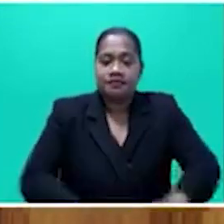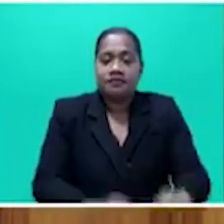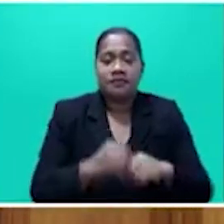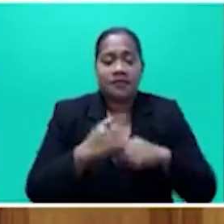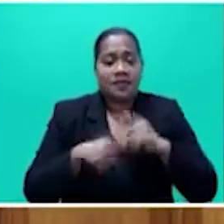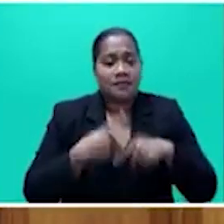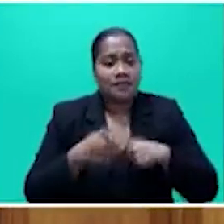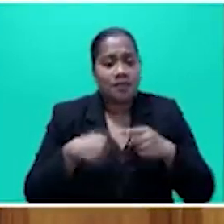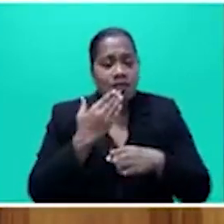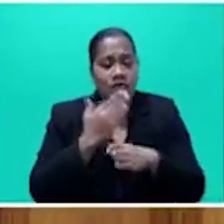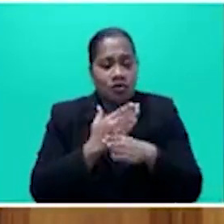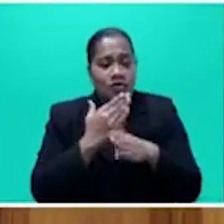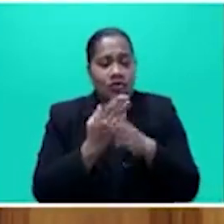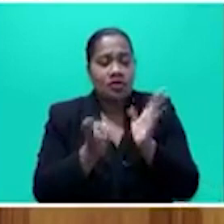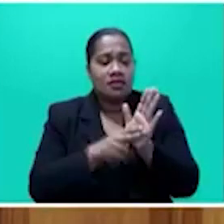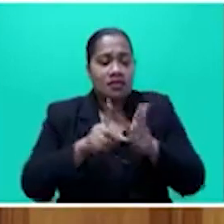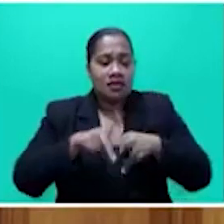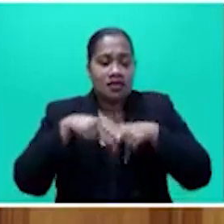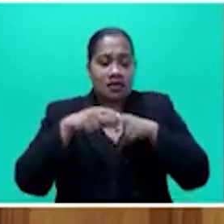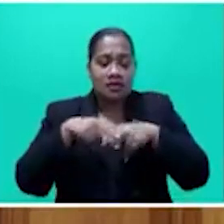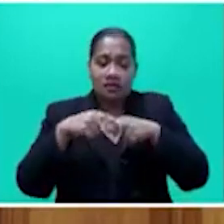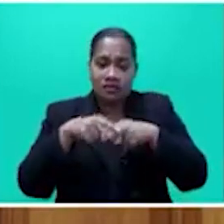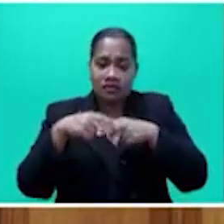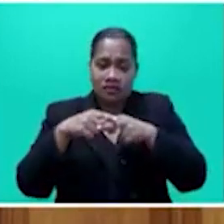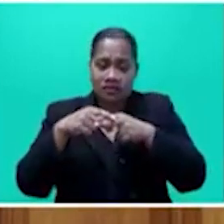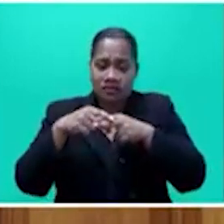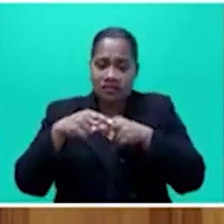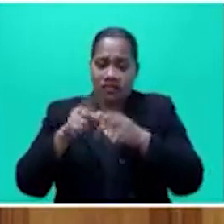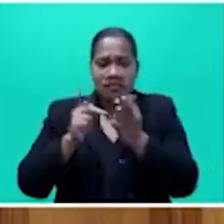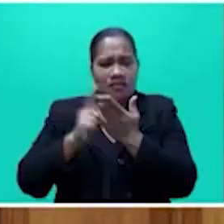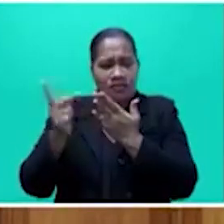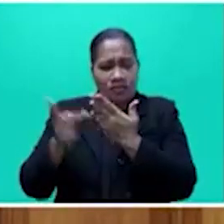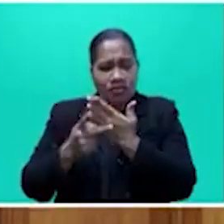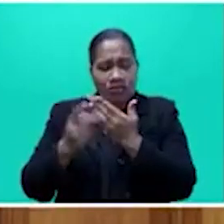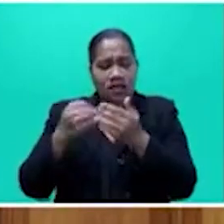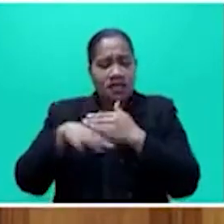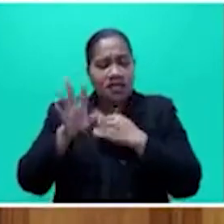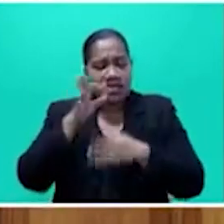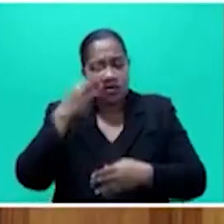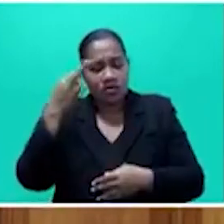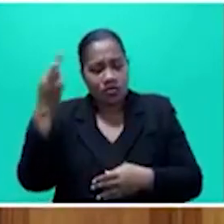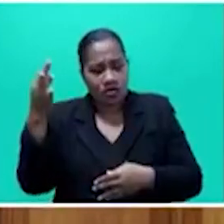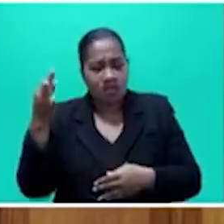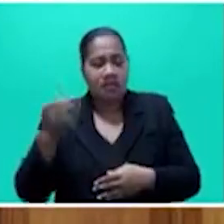the work at the Nandranganavos projects in Singatoka.